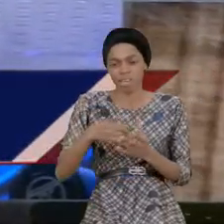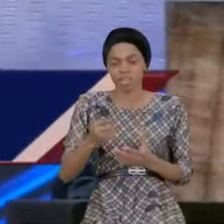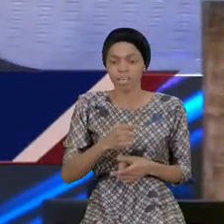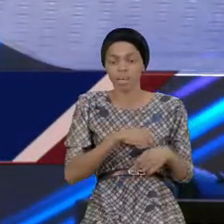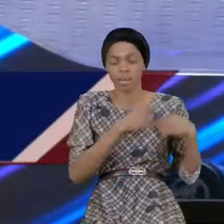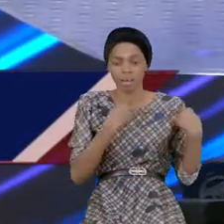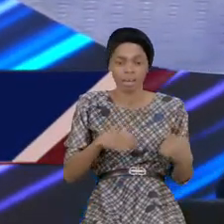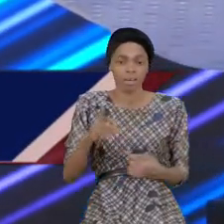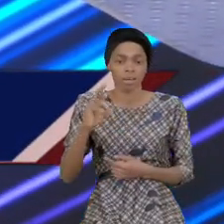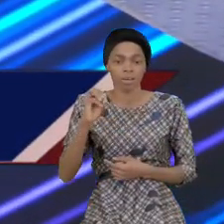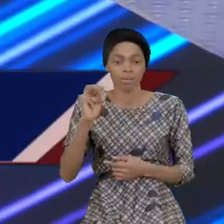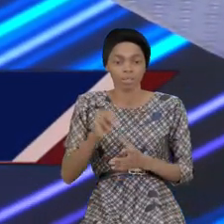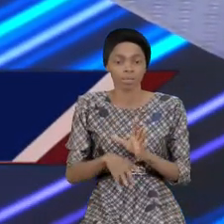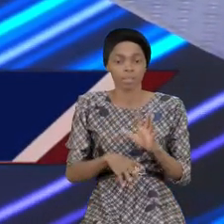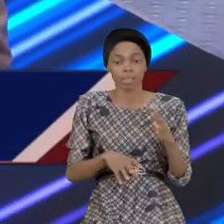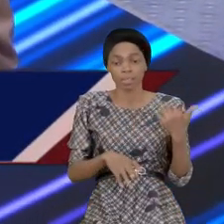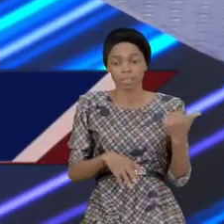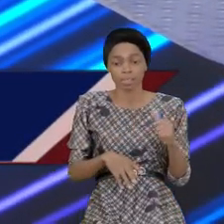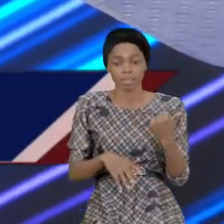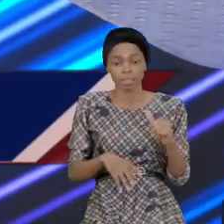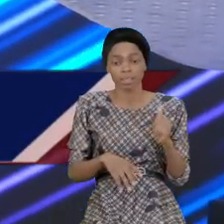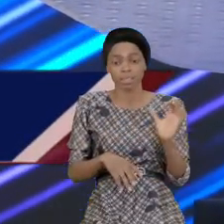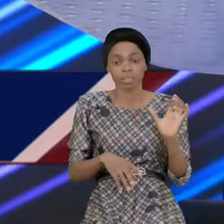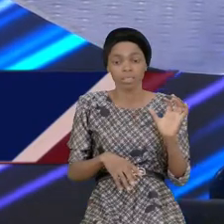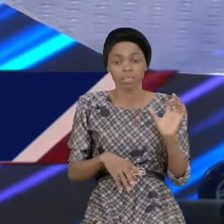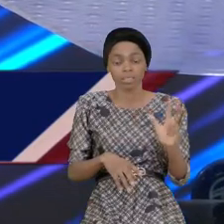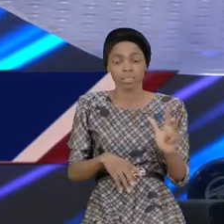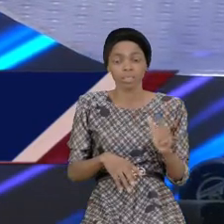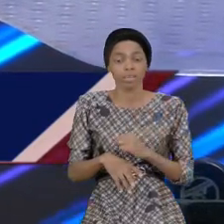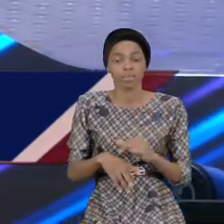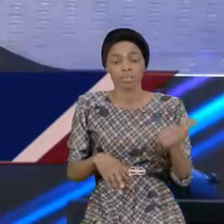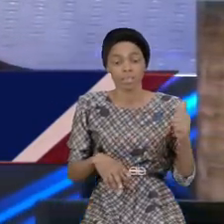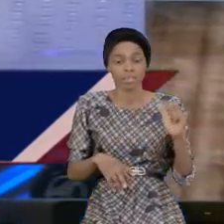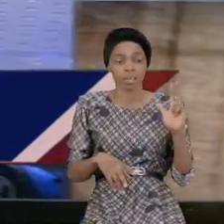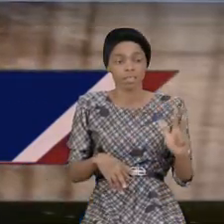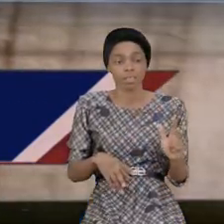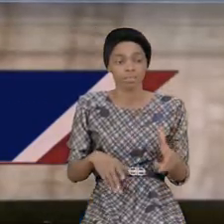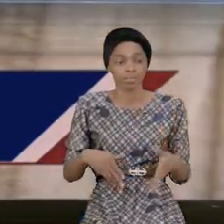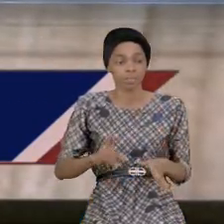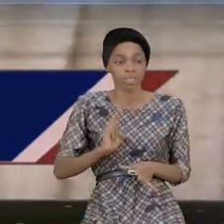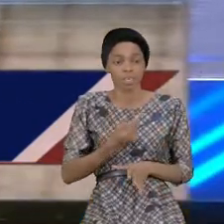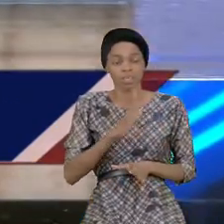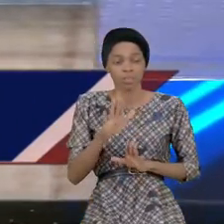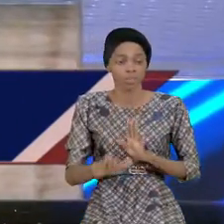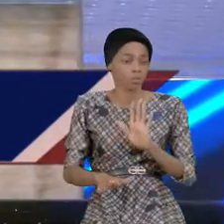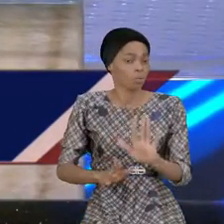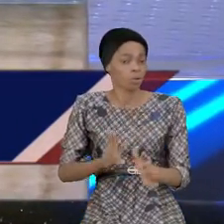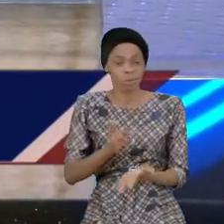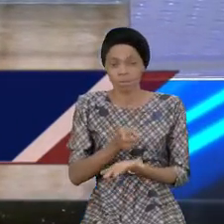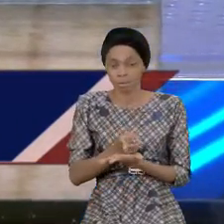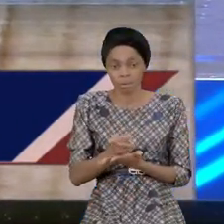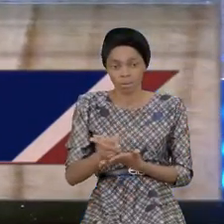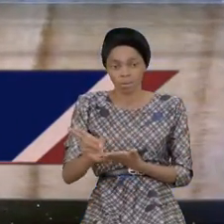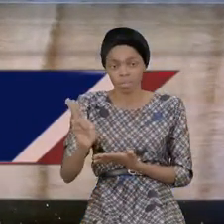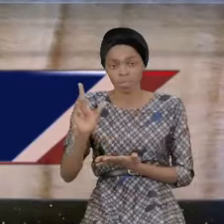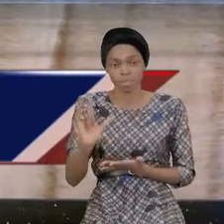chapter 13, and we're looking at verse 13. Romans chapter 13, verse 13. It says, let us